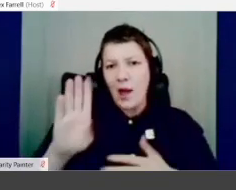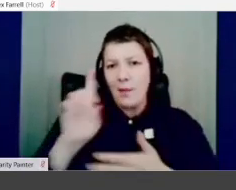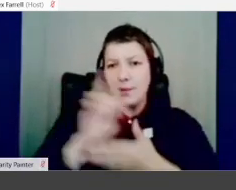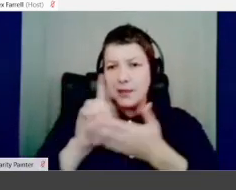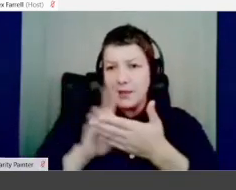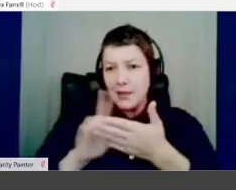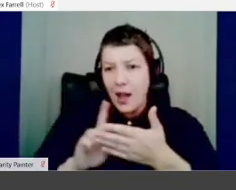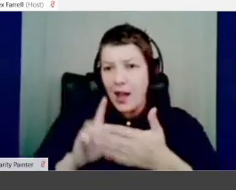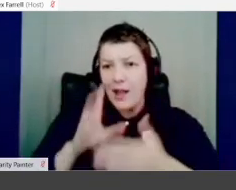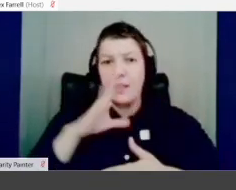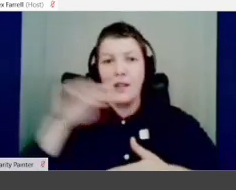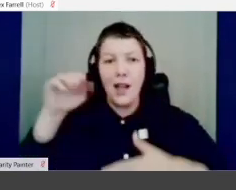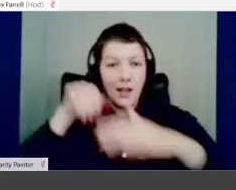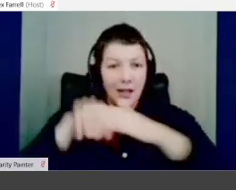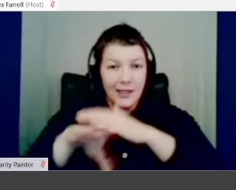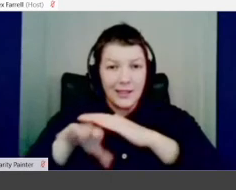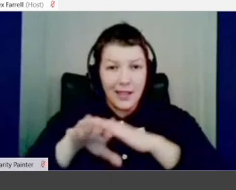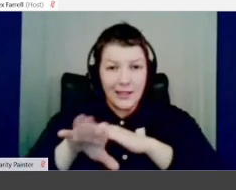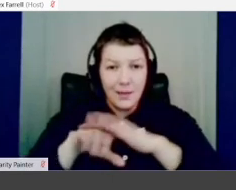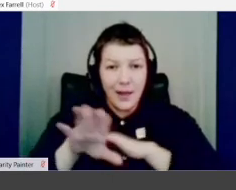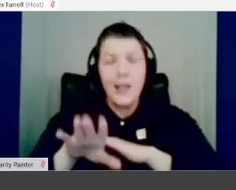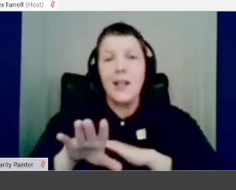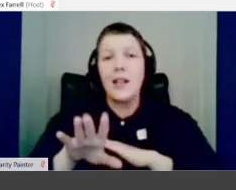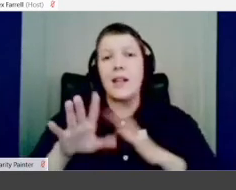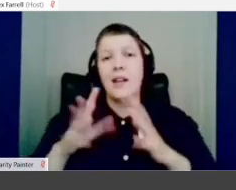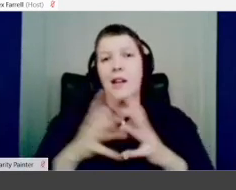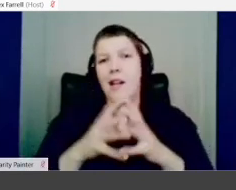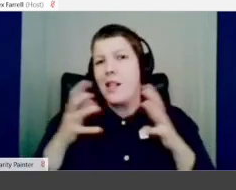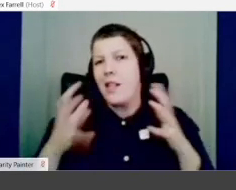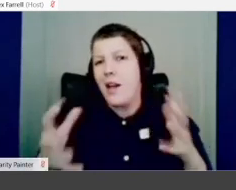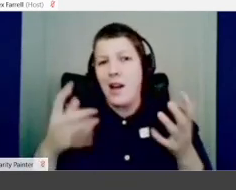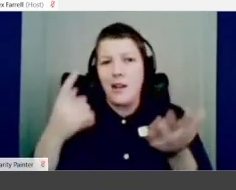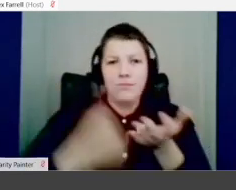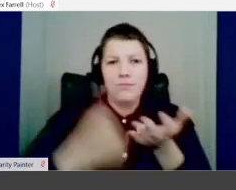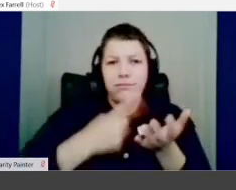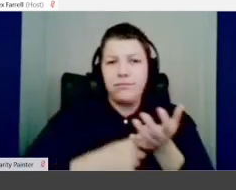issue. And it's so much deeper. Like, you have to be able to